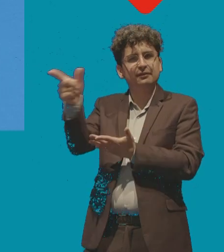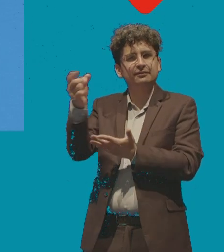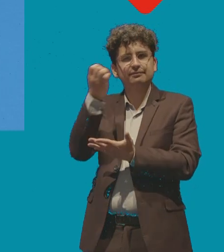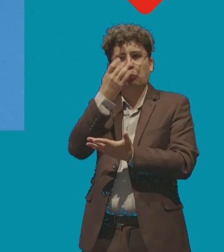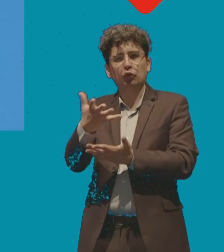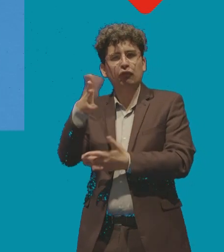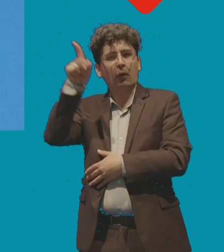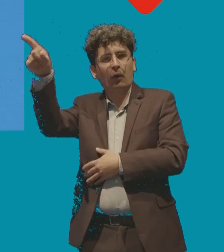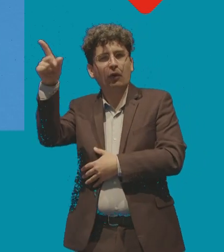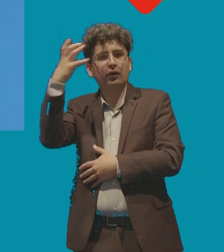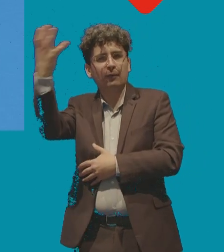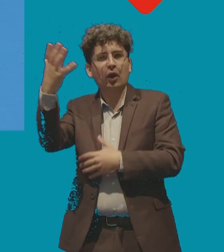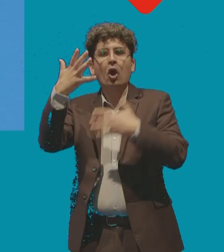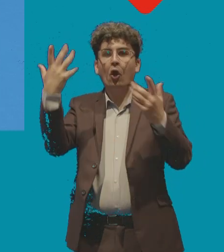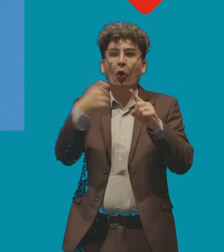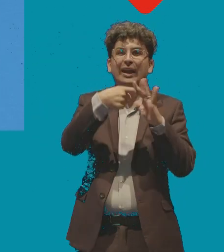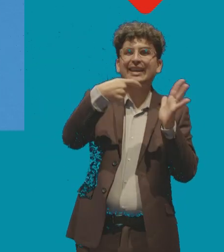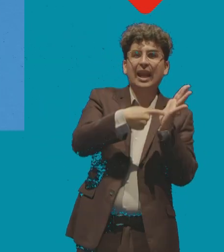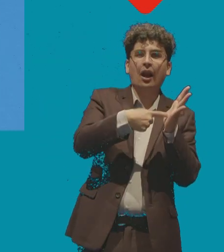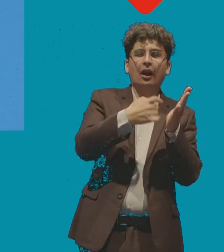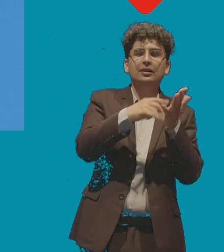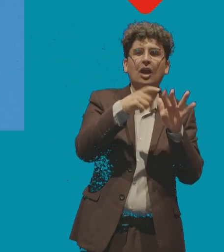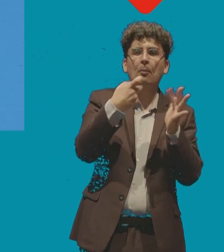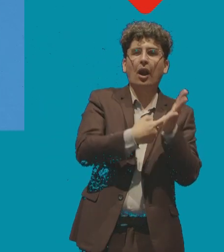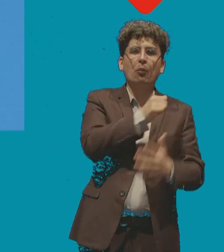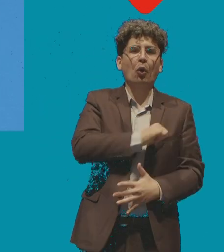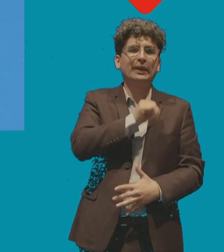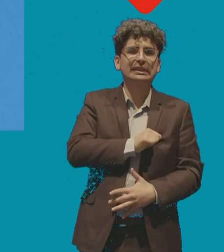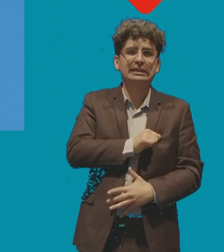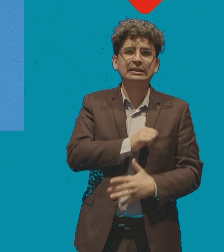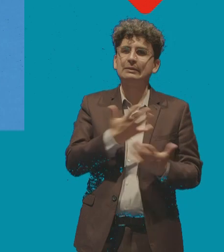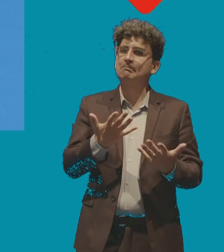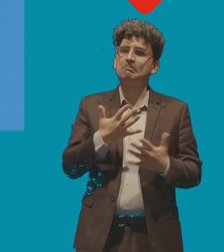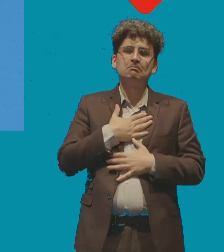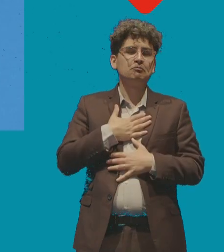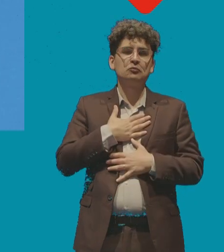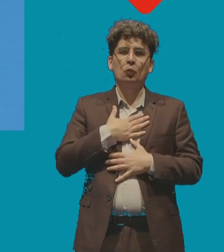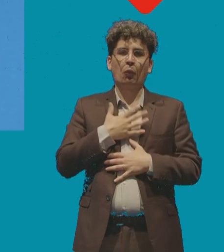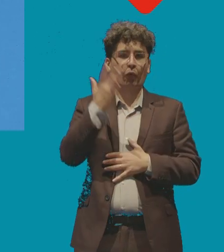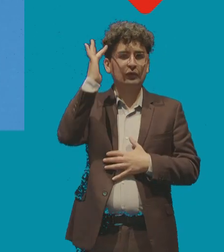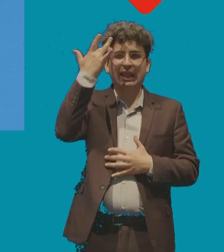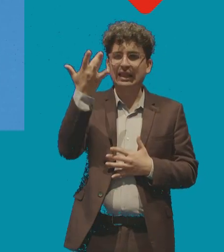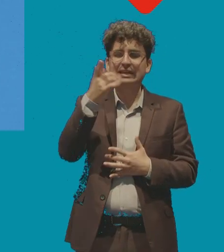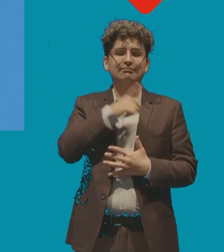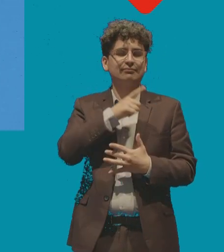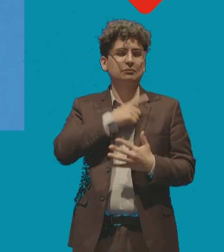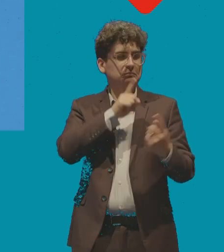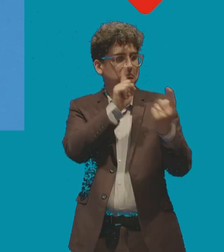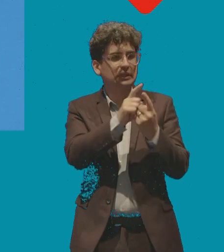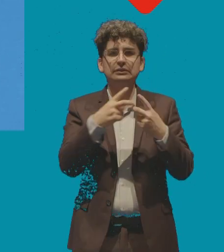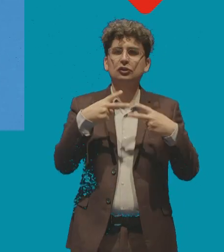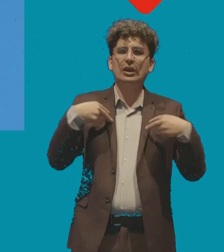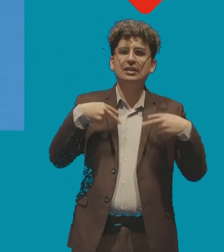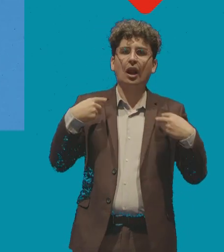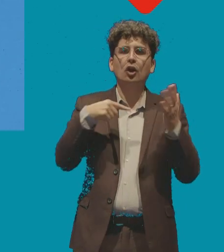Home Office or one of Keir Starmer's pledges. Well, we will not be taken for fools, and that is why we met with our solicitors, Thompsons, and